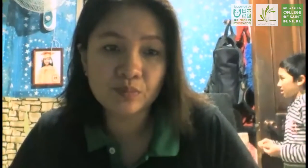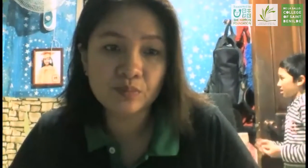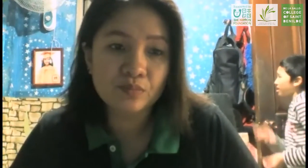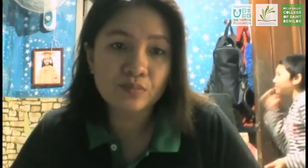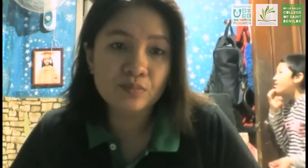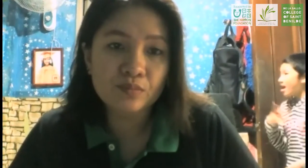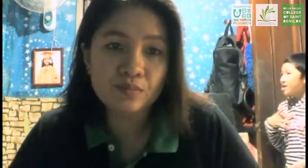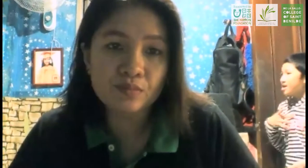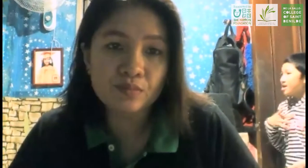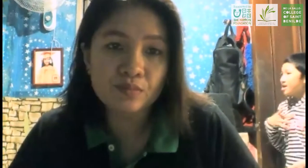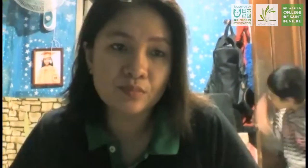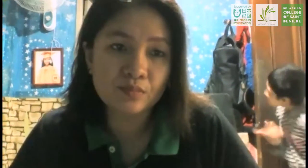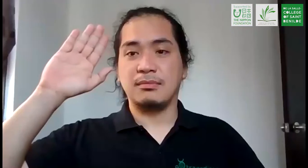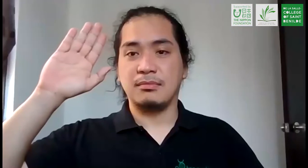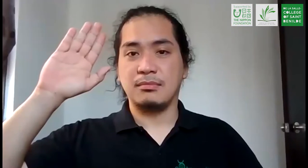Peebs has his hand up.